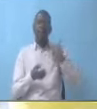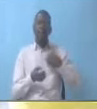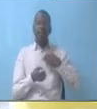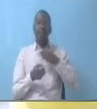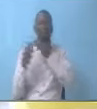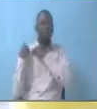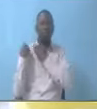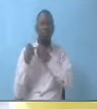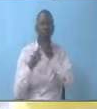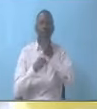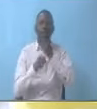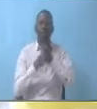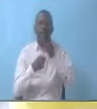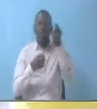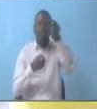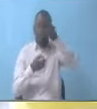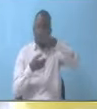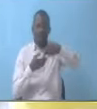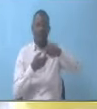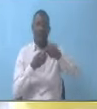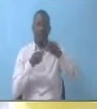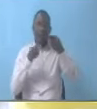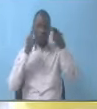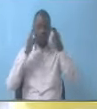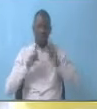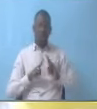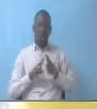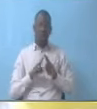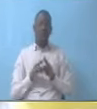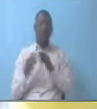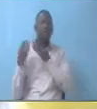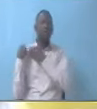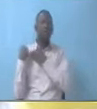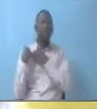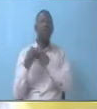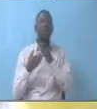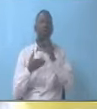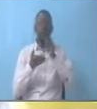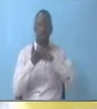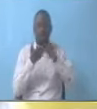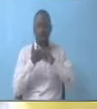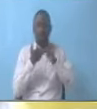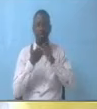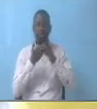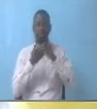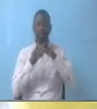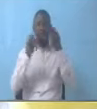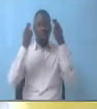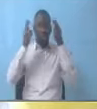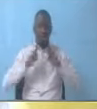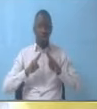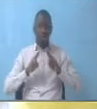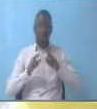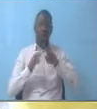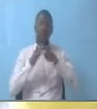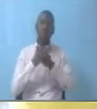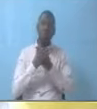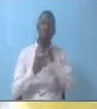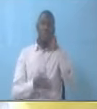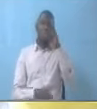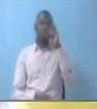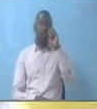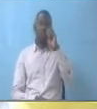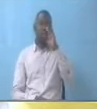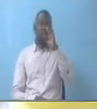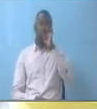seen liggey mo nekkon pour bind loi. Responsible for the drafting of laws or decrees. Pour na bind loi ak wala degree